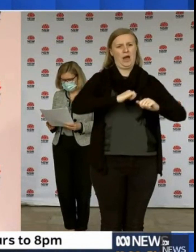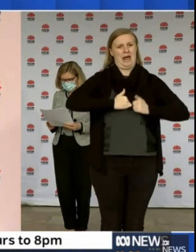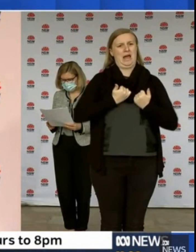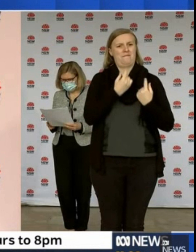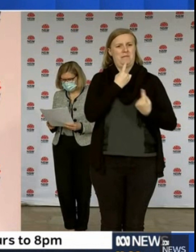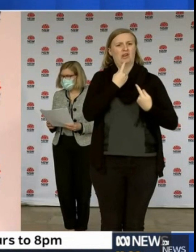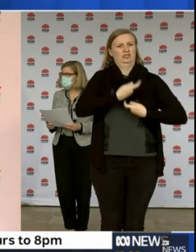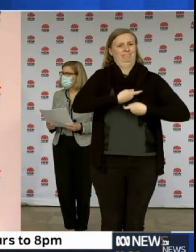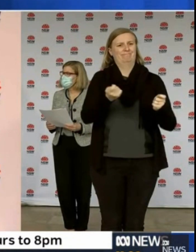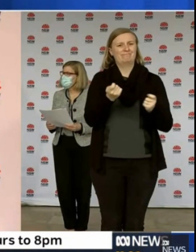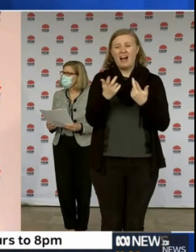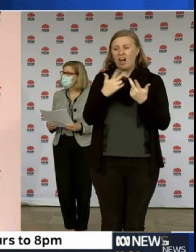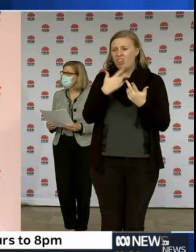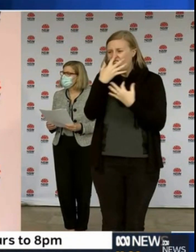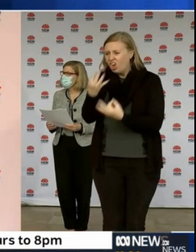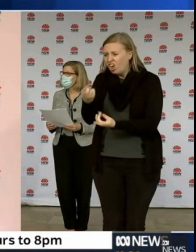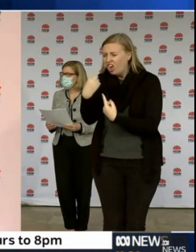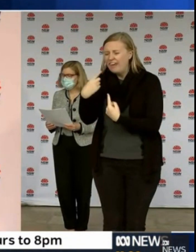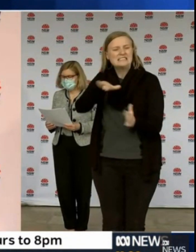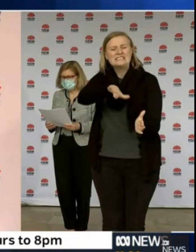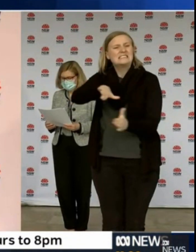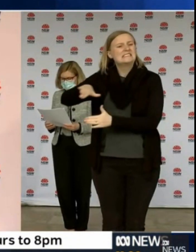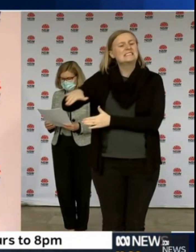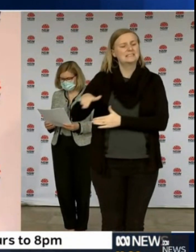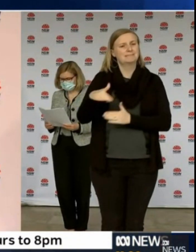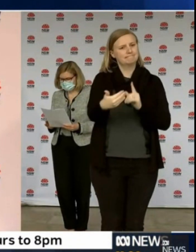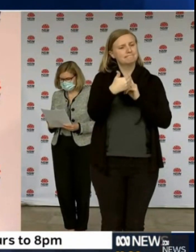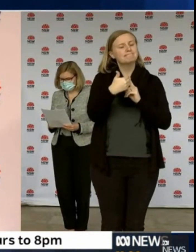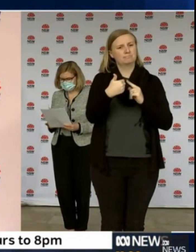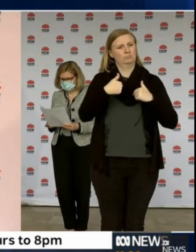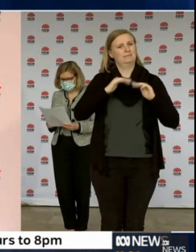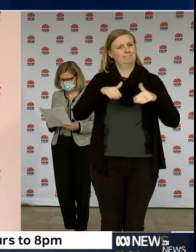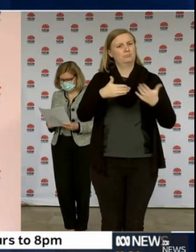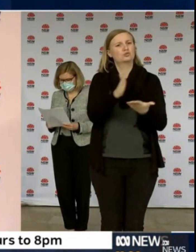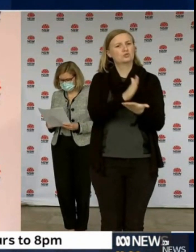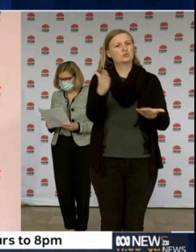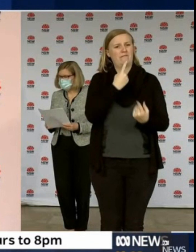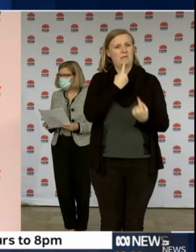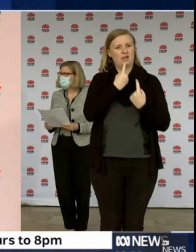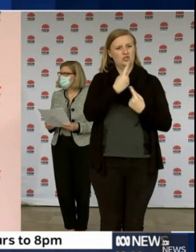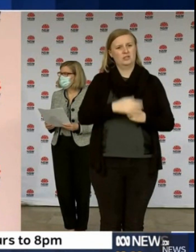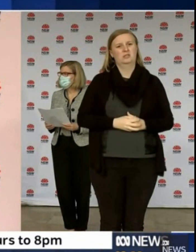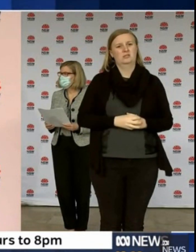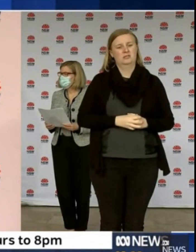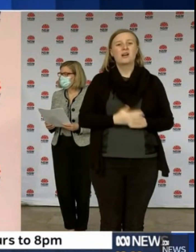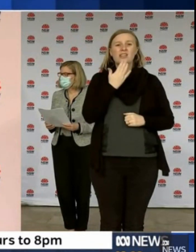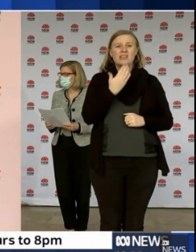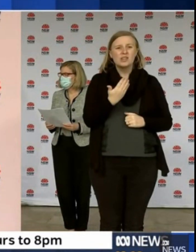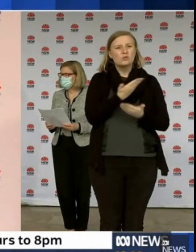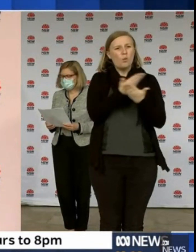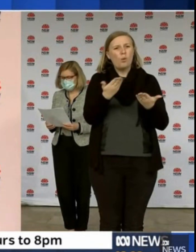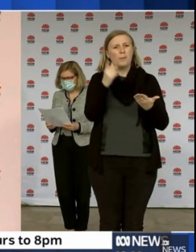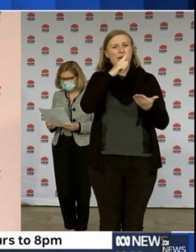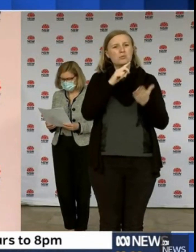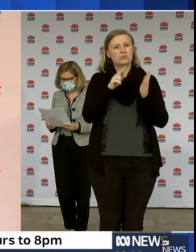rely on. It's really important for all of us to stick together and do the right thing. But I also do want to thank the community for the great job all